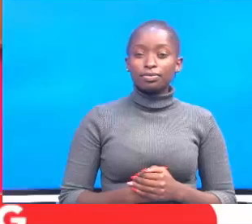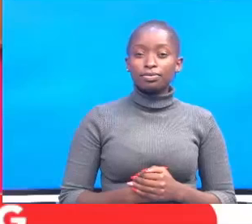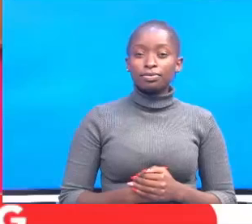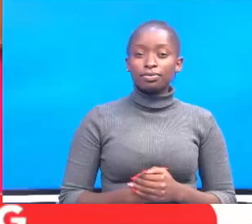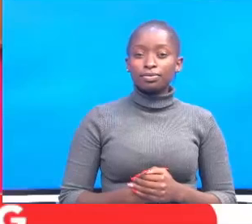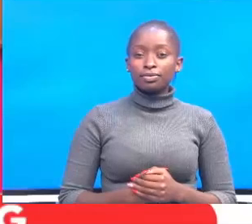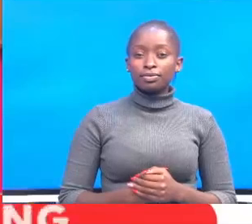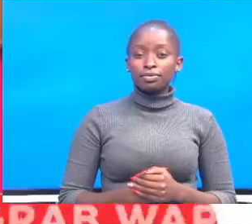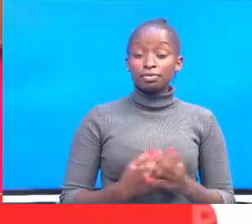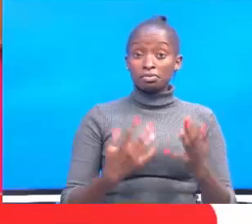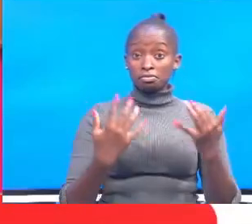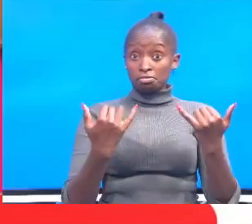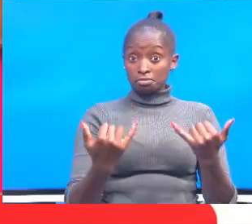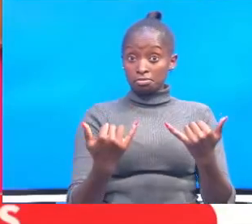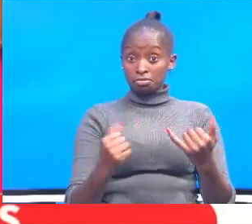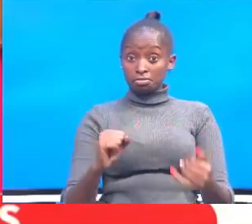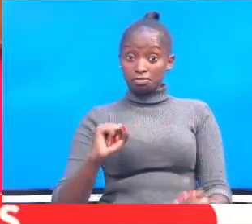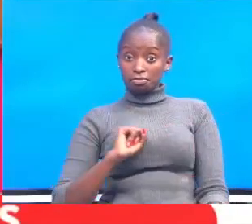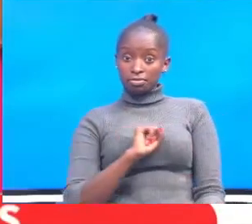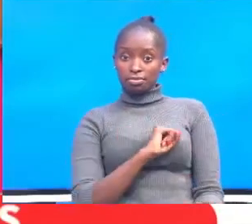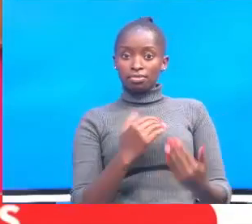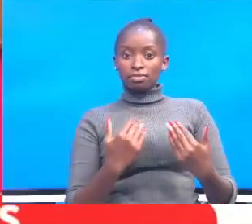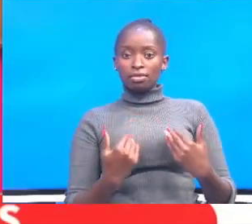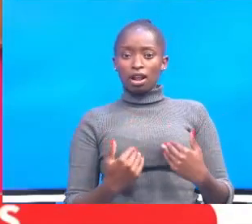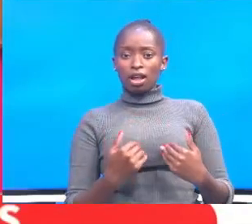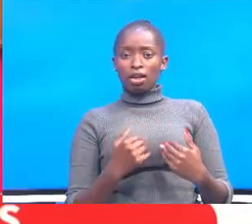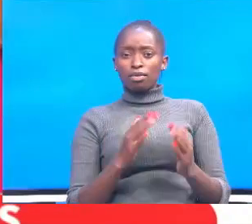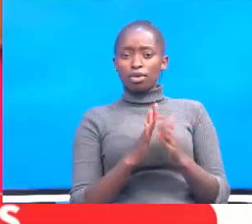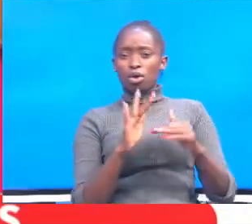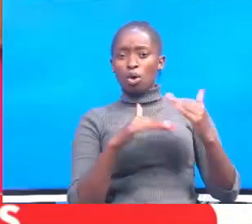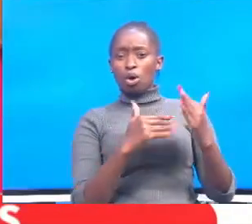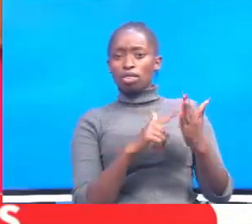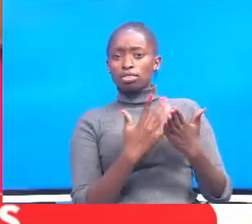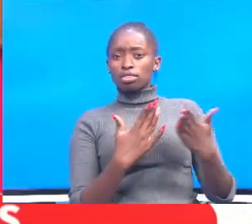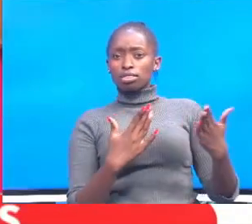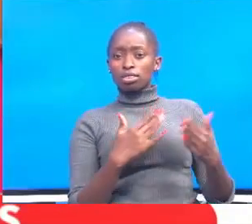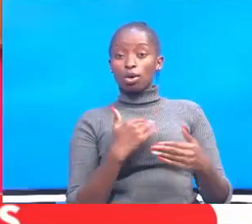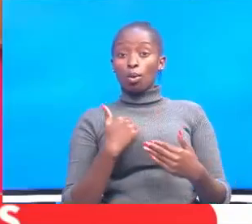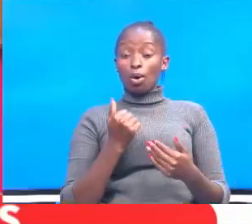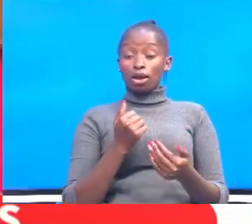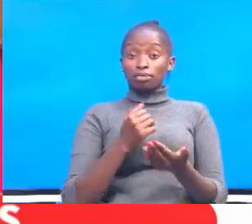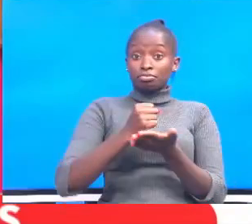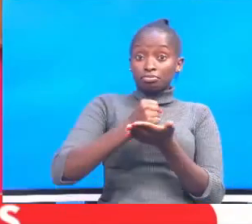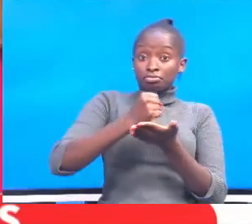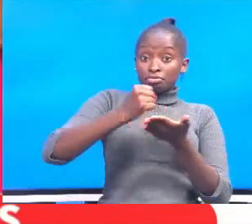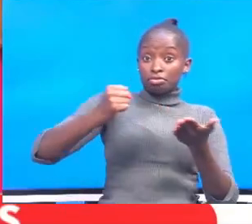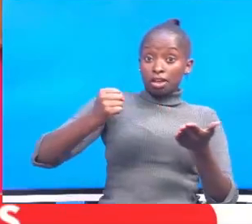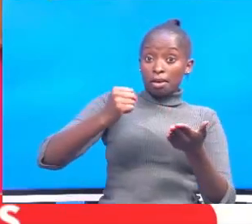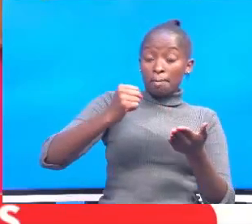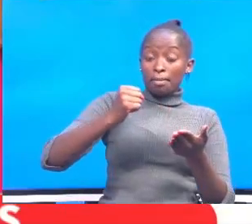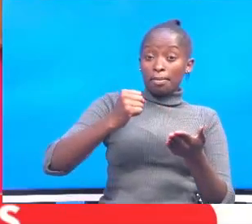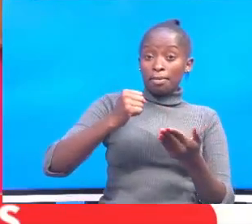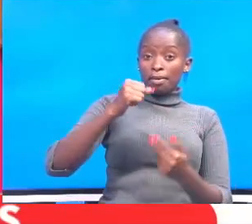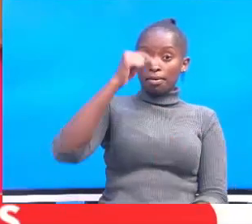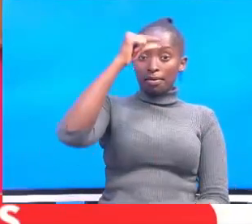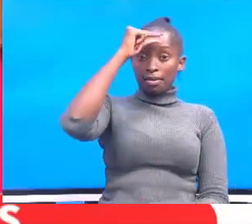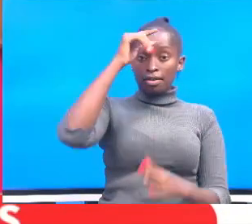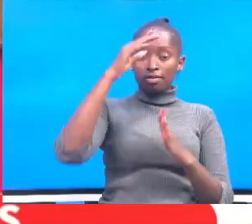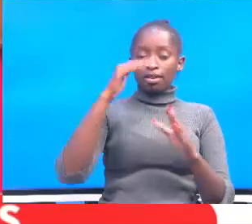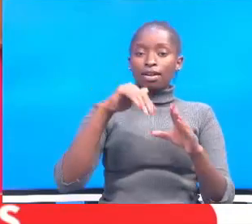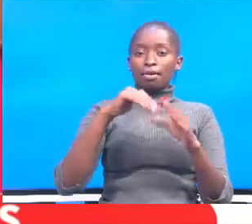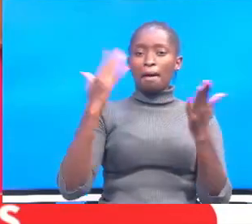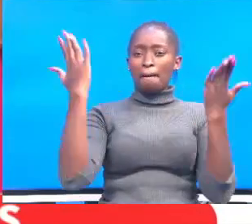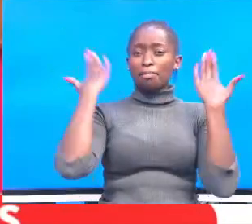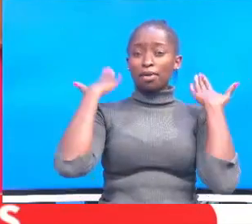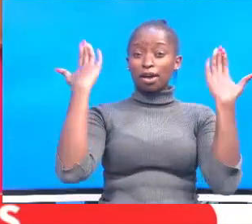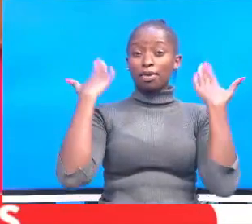Now, the Senate is in receipt of a notice of motion for impeachment of Meru Governor Kawira Mwangaza. This comes as